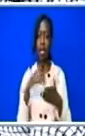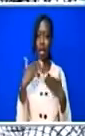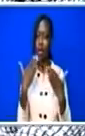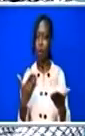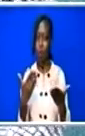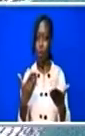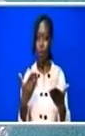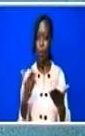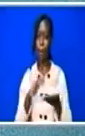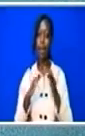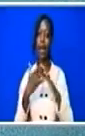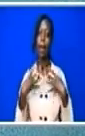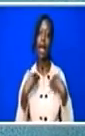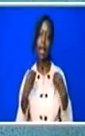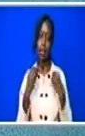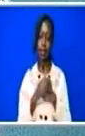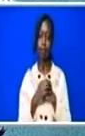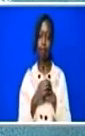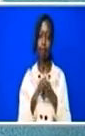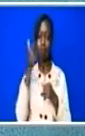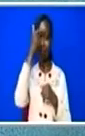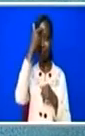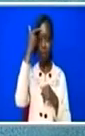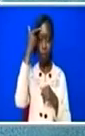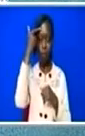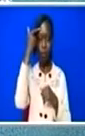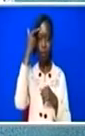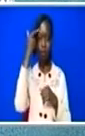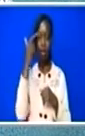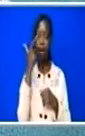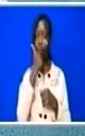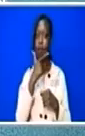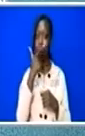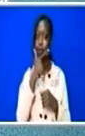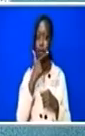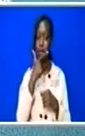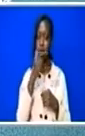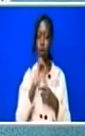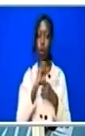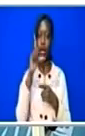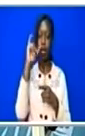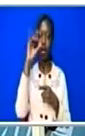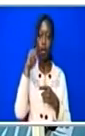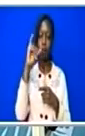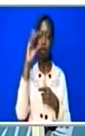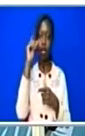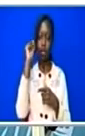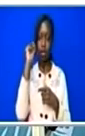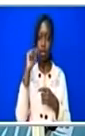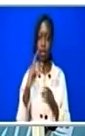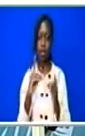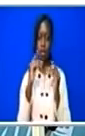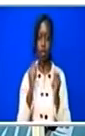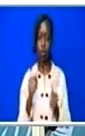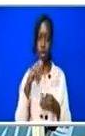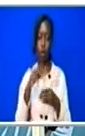vizuri. Yeah, because although fats and or lipids do not dissolve in water, they are able to